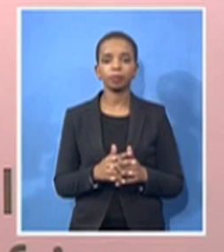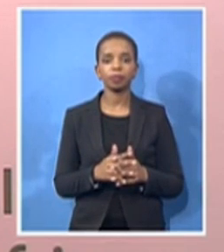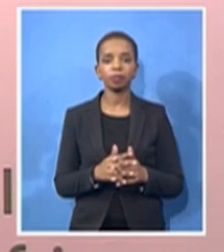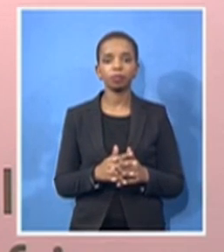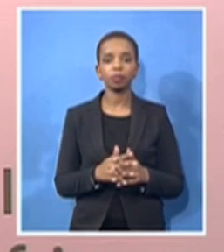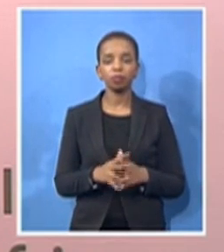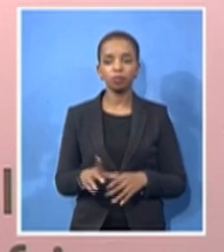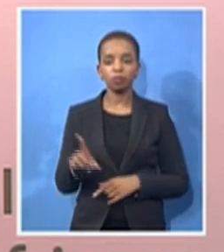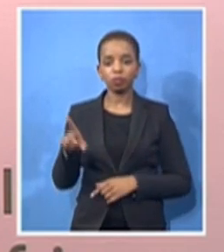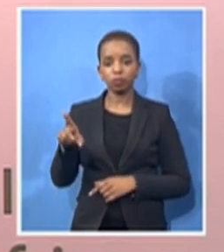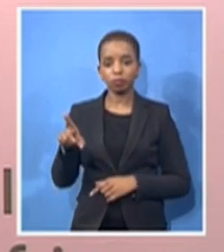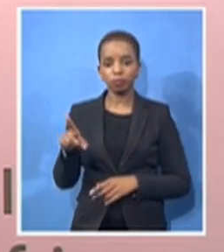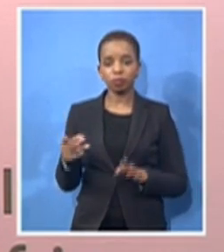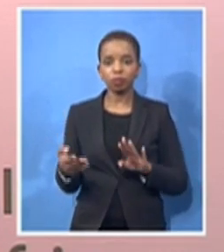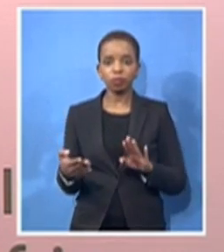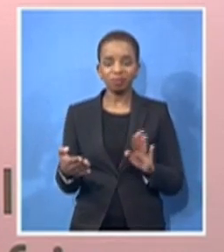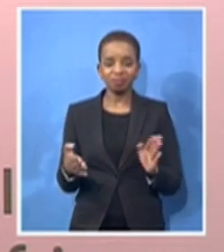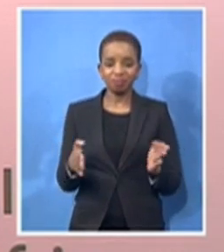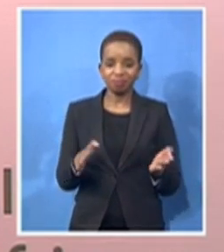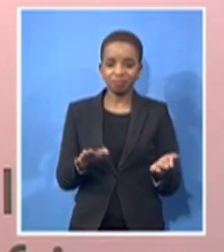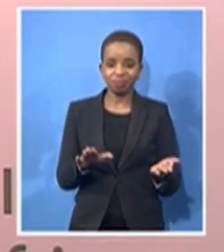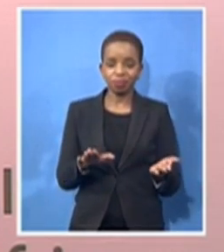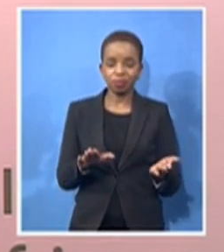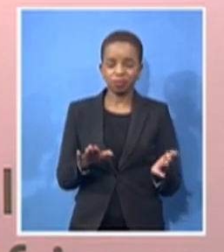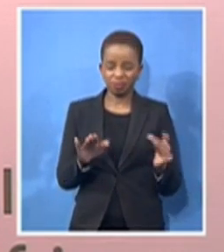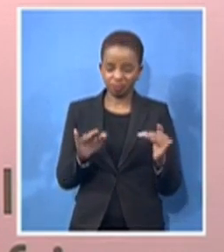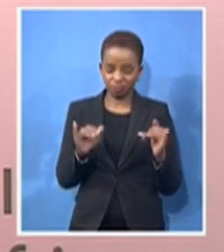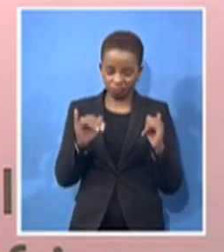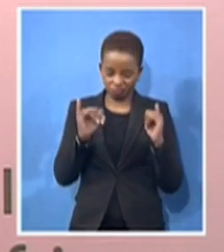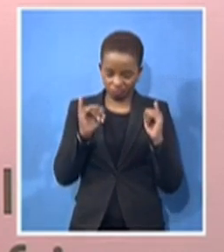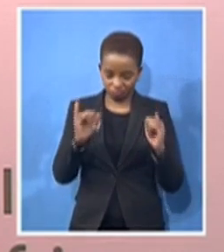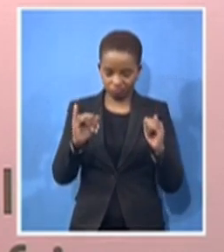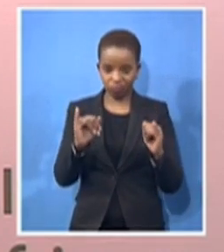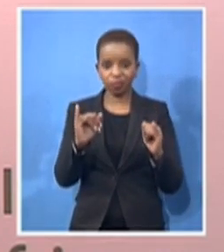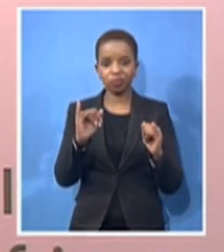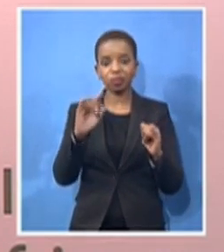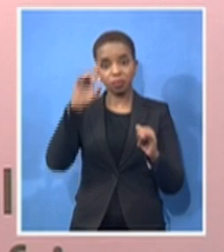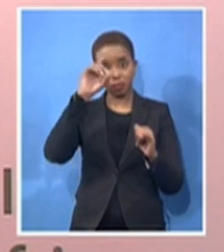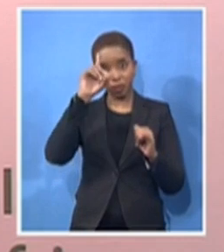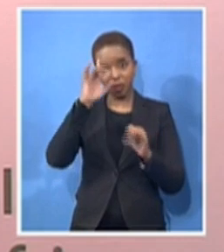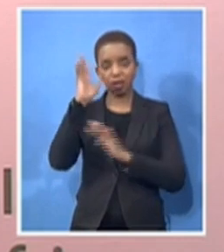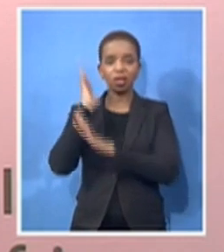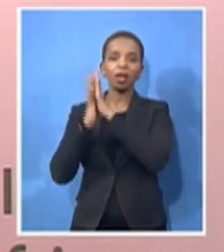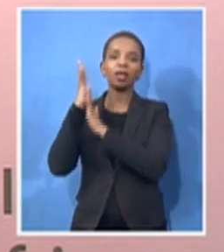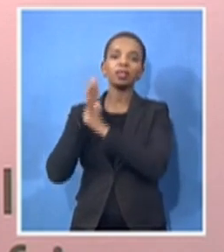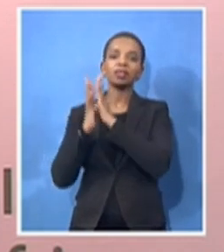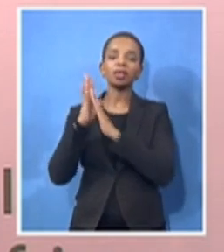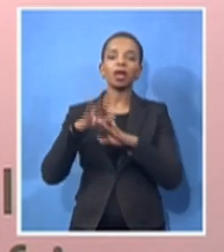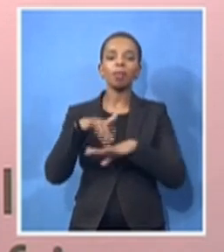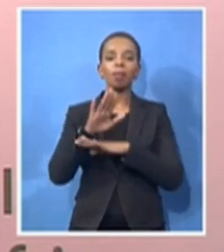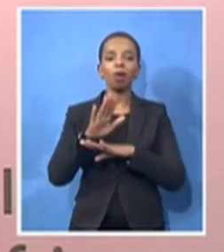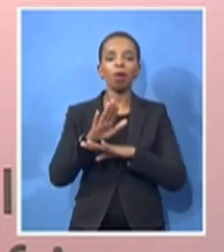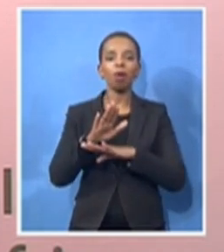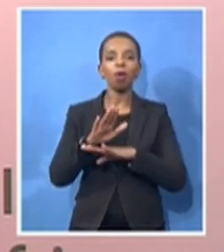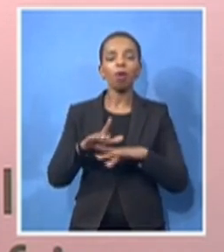mankind, particularly those of us who know the fight against racism and